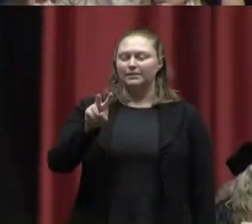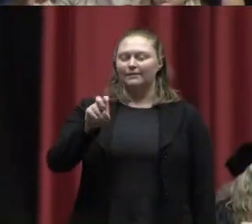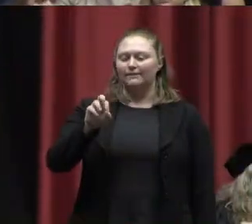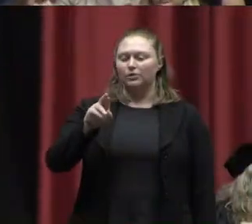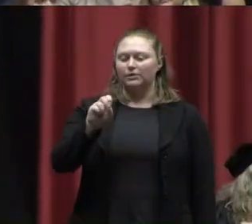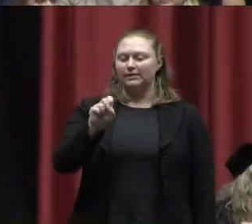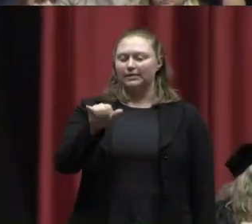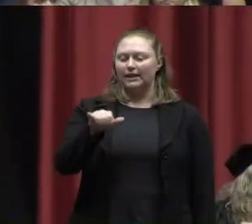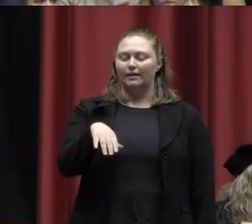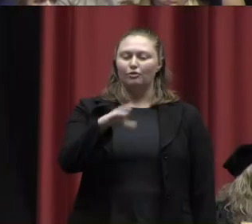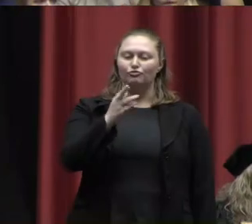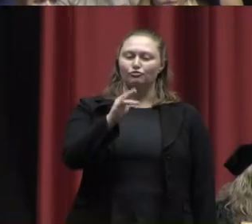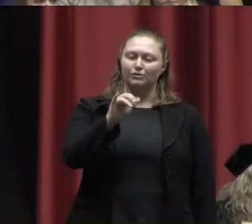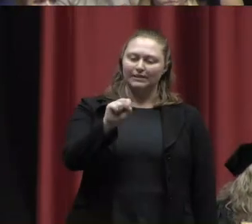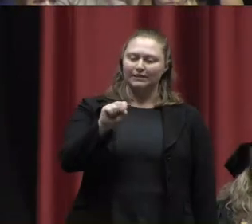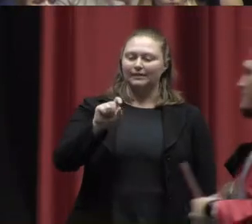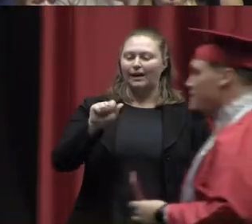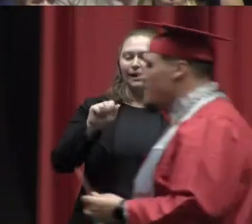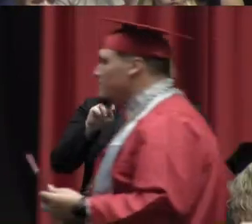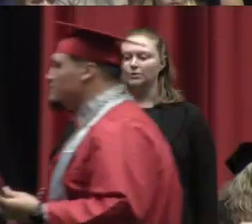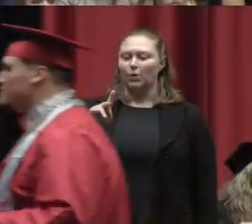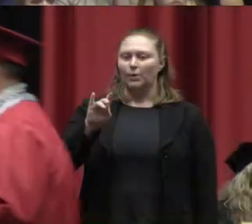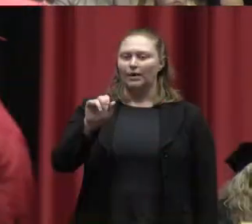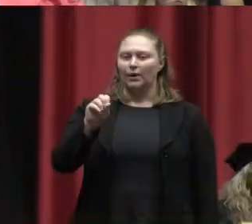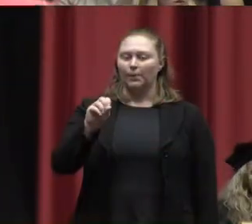Kristen Otero Talent.